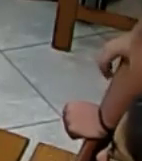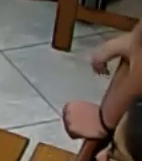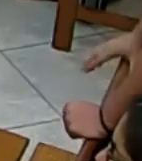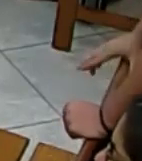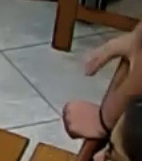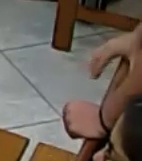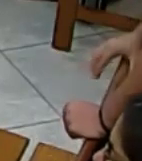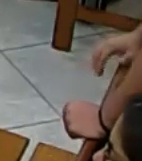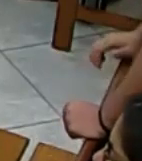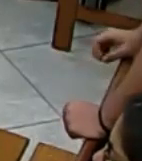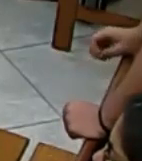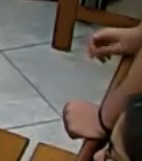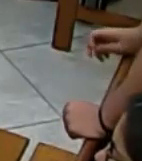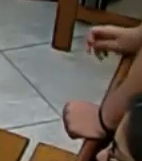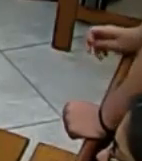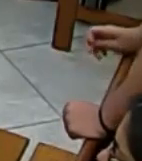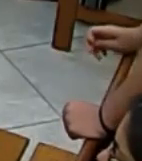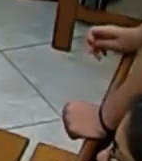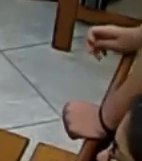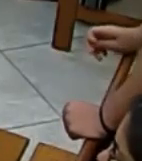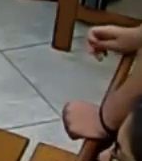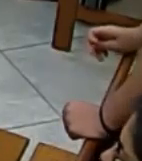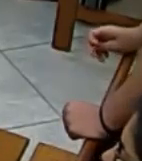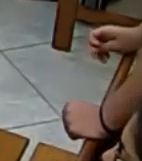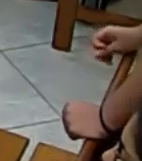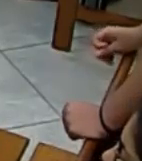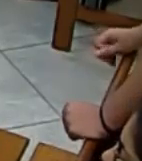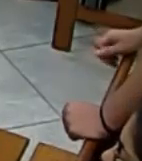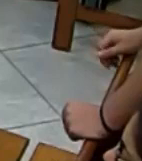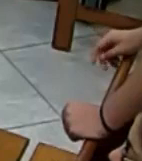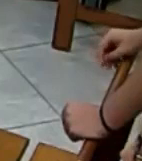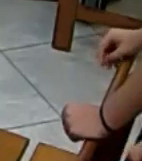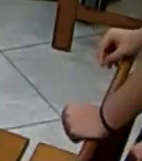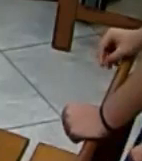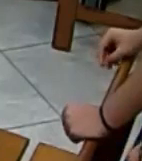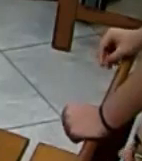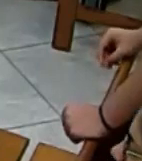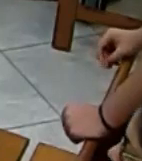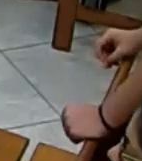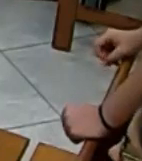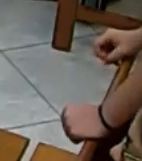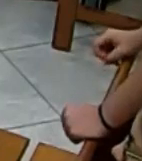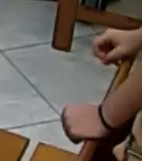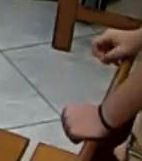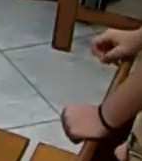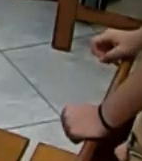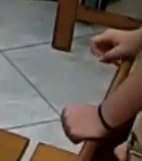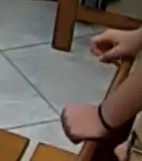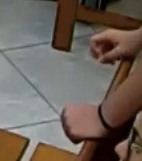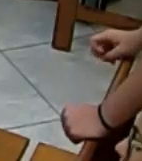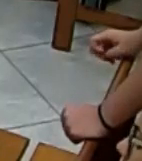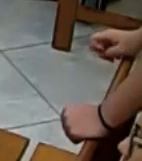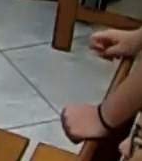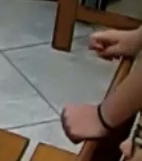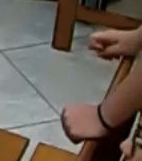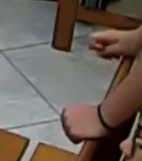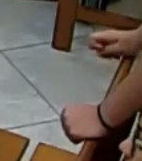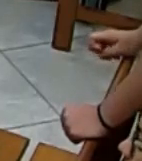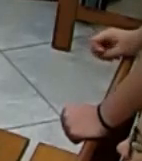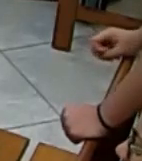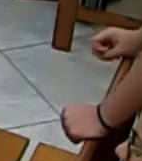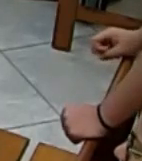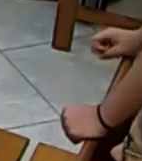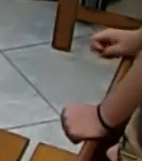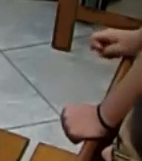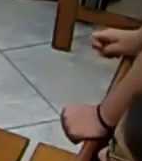may live in your word, Lord, and that your teaching may be etched in their hearts, and that they may always choose the better portion, which